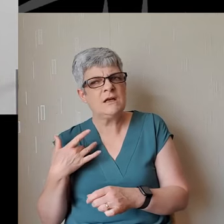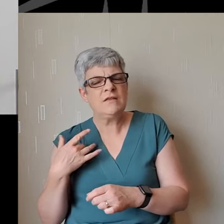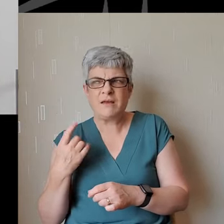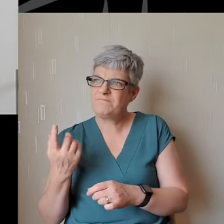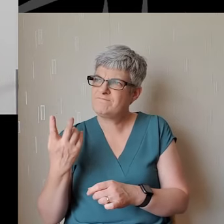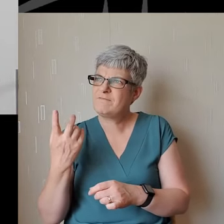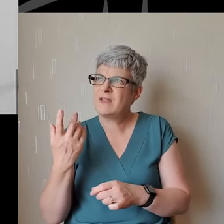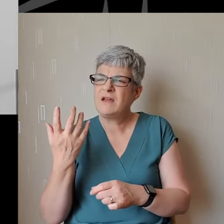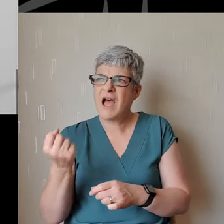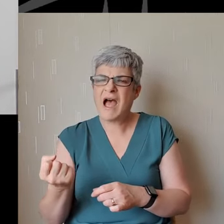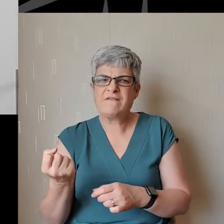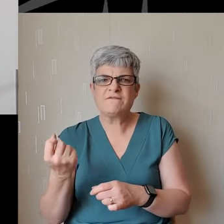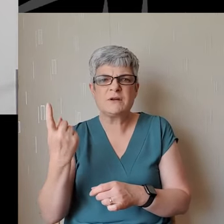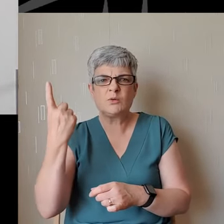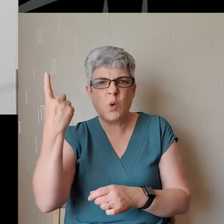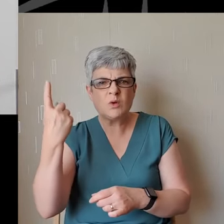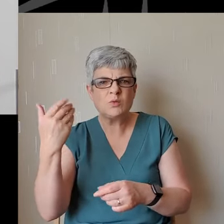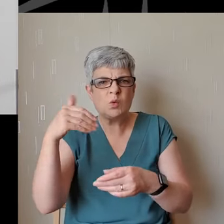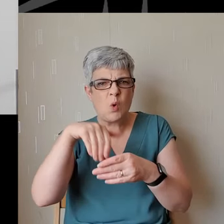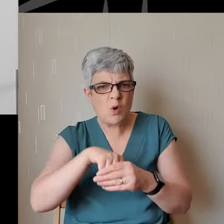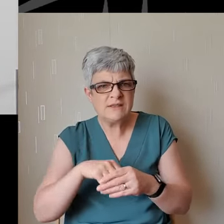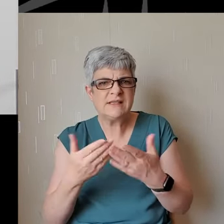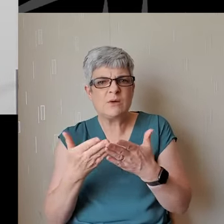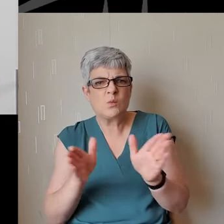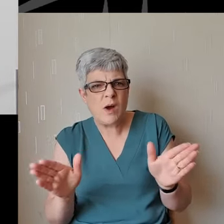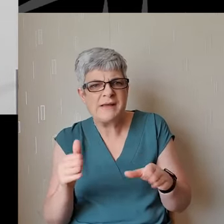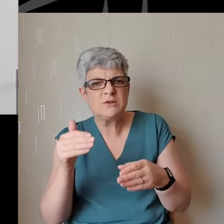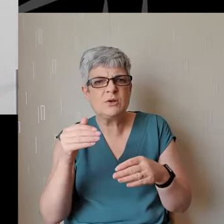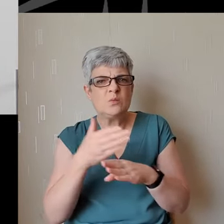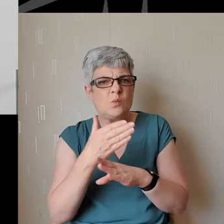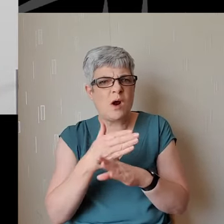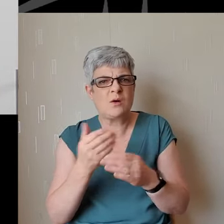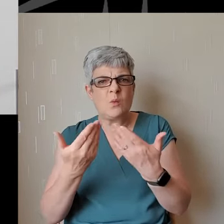context of God's wider work, God's wider calling.